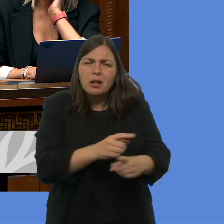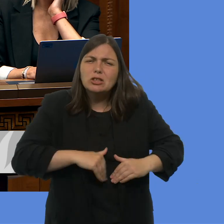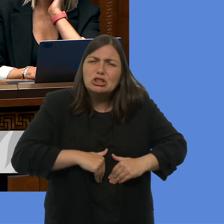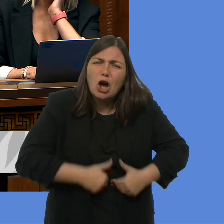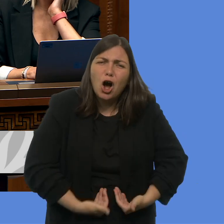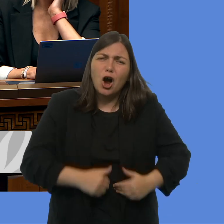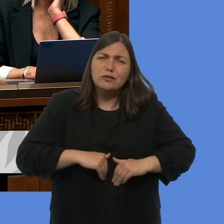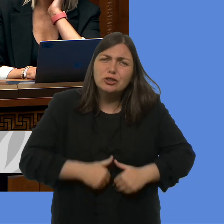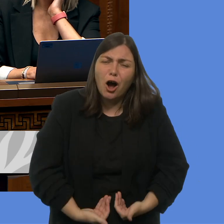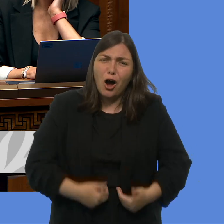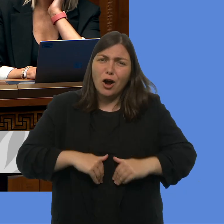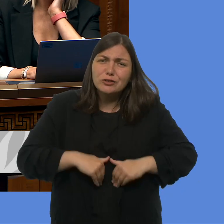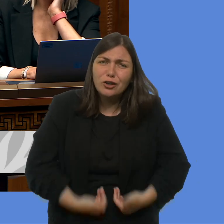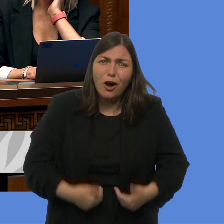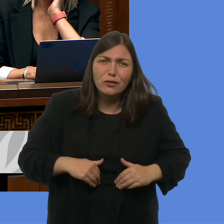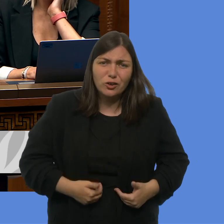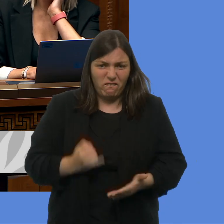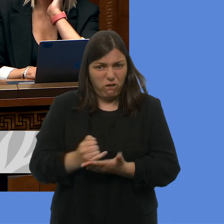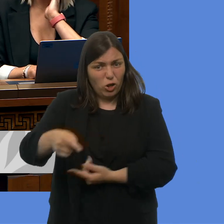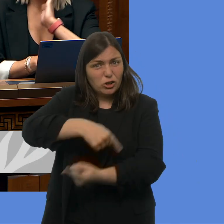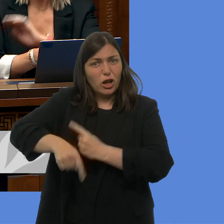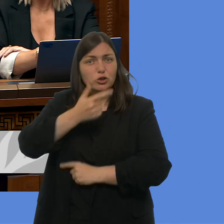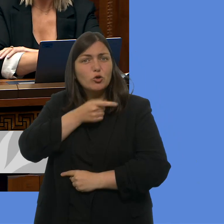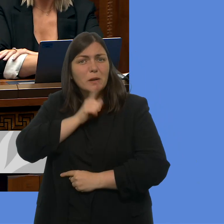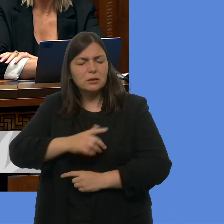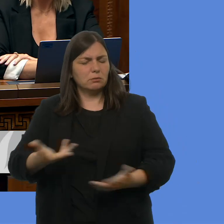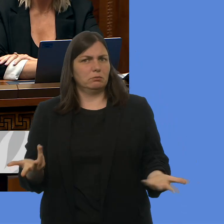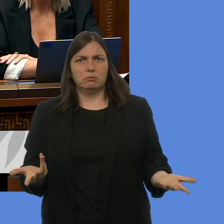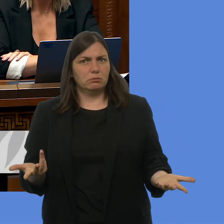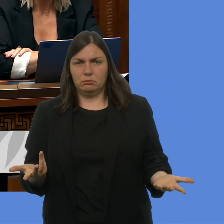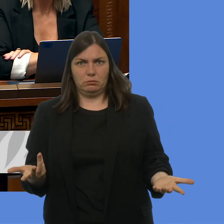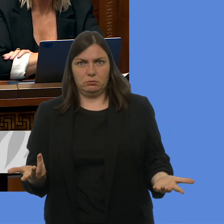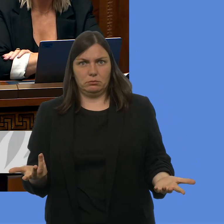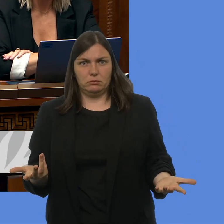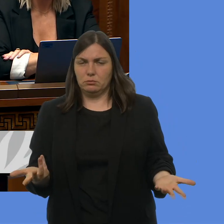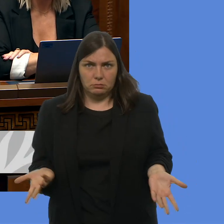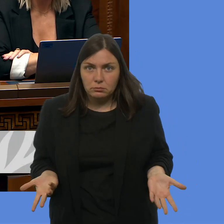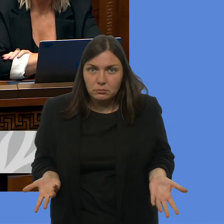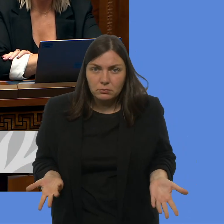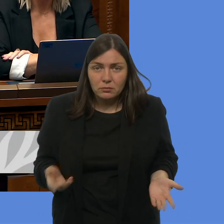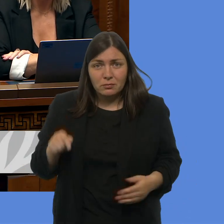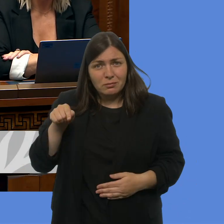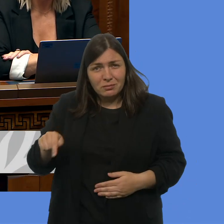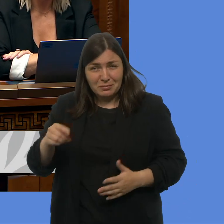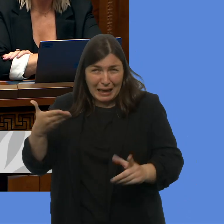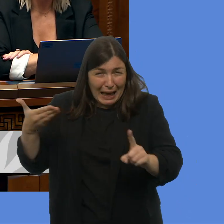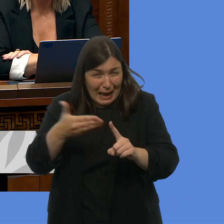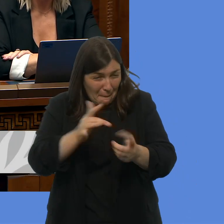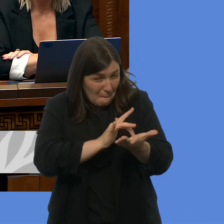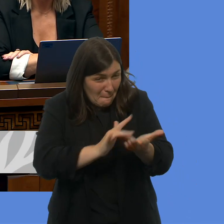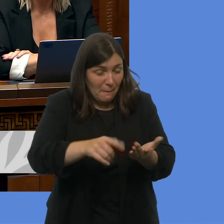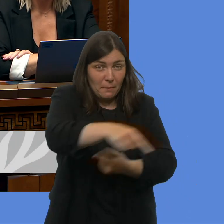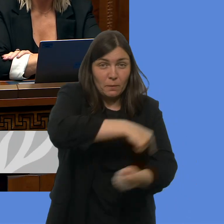unleashed on an innocent population who have no repercussions? And how are leaders of a state carrying out genocide allowed to be openly